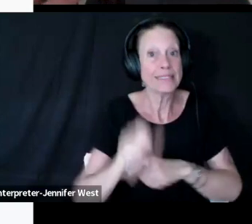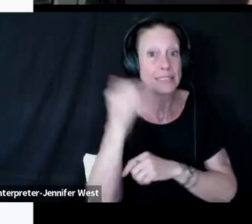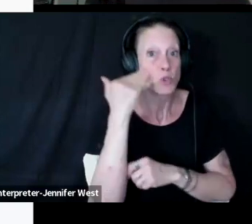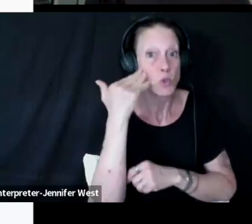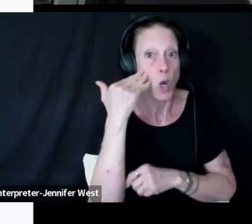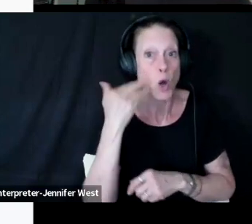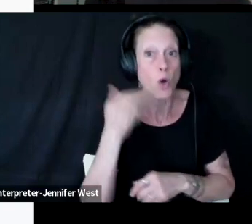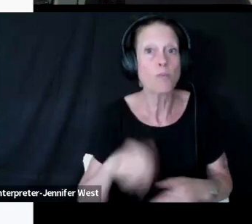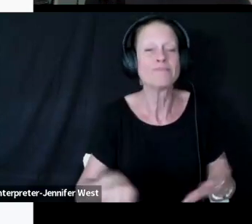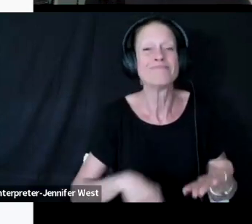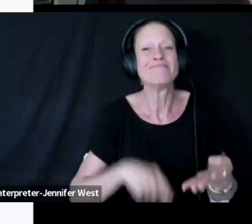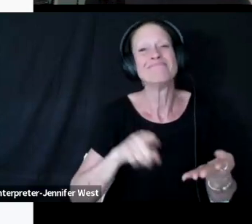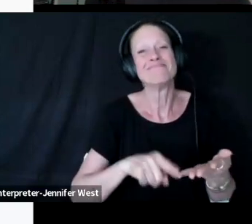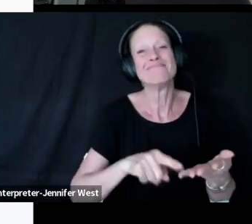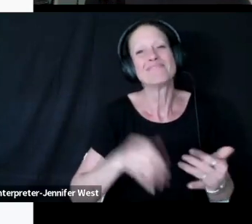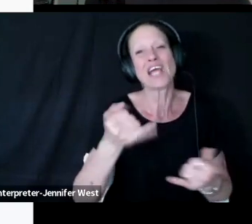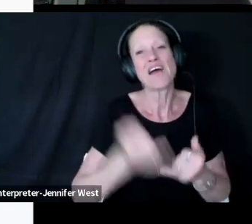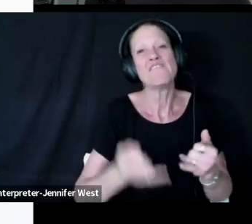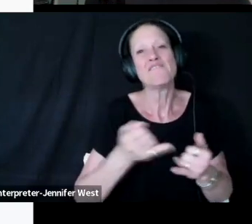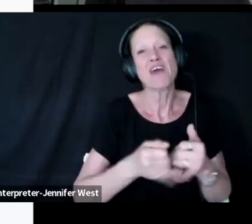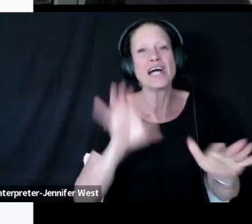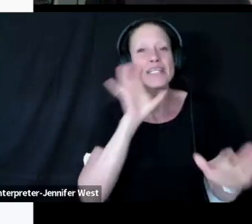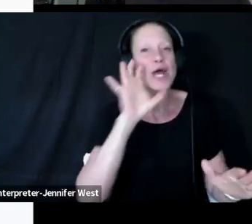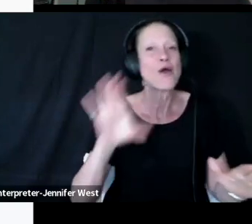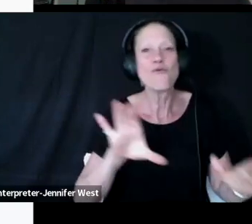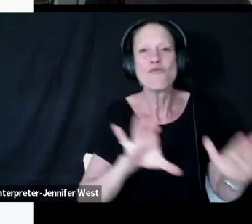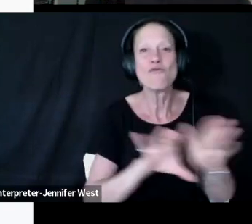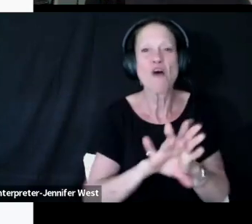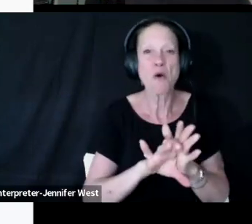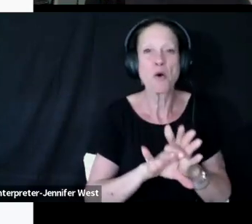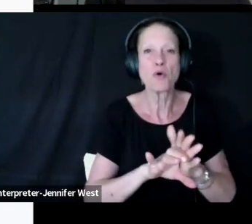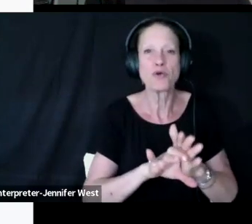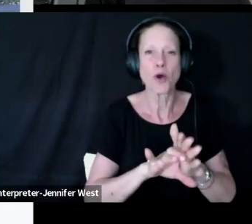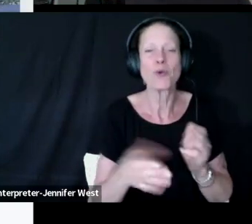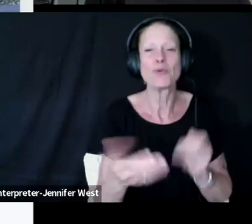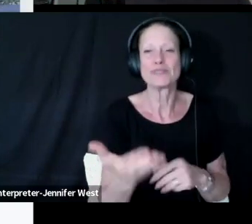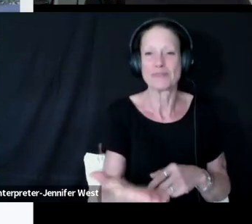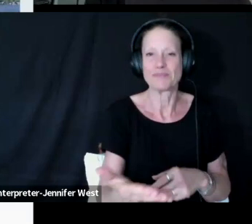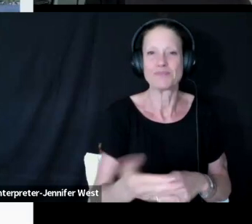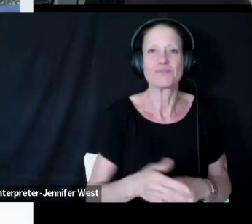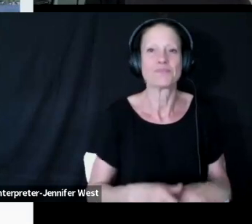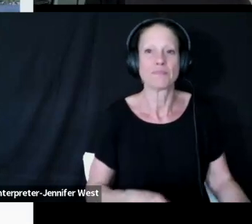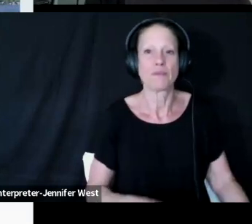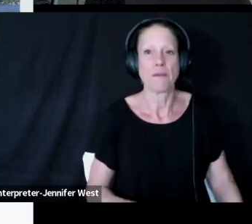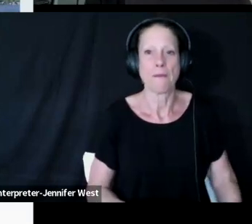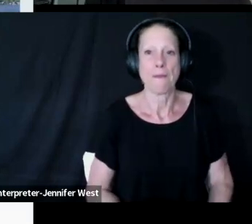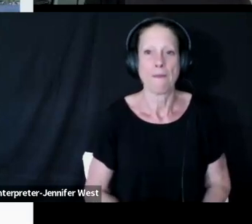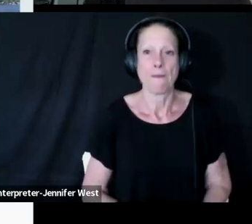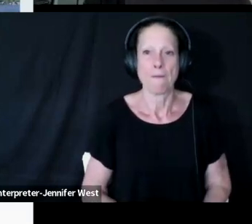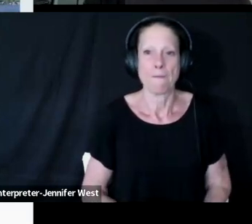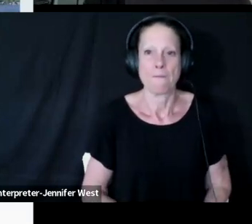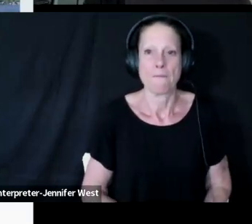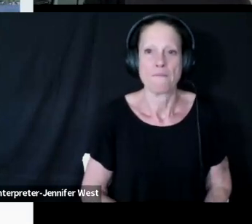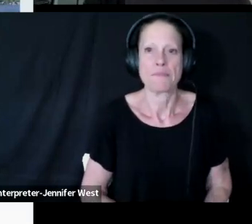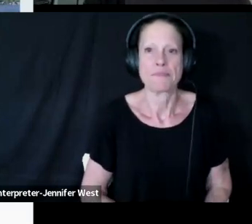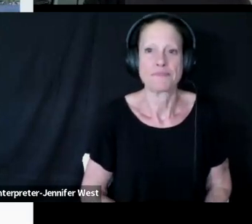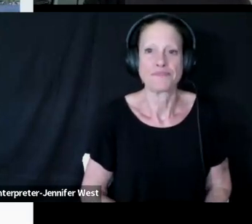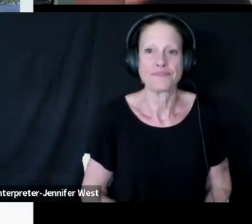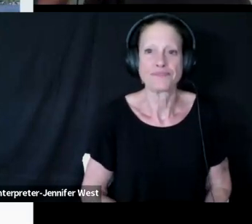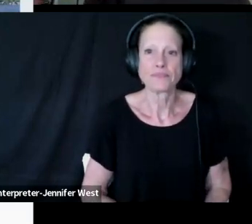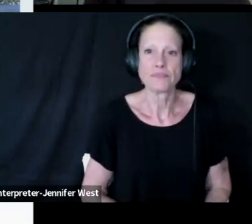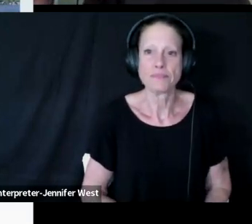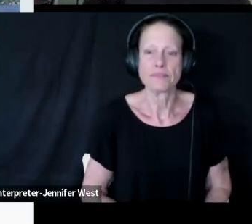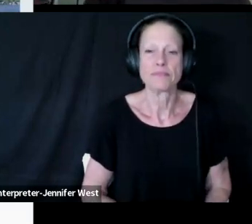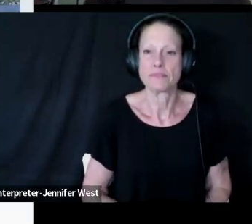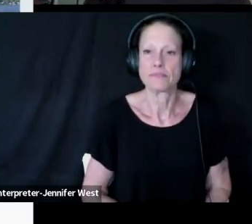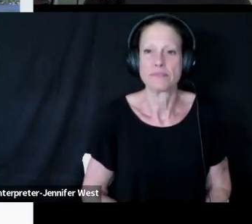photos, and there's a lot of great uses for photos, and I'll show you what that looks like shortly. Okay. I'm going to just show you